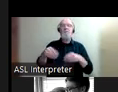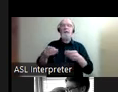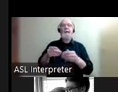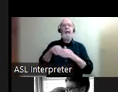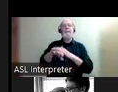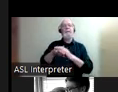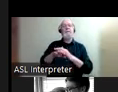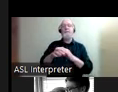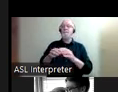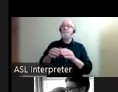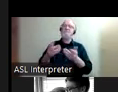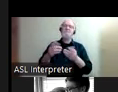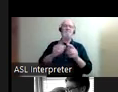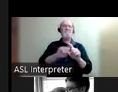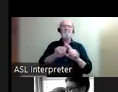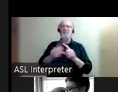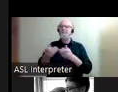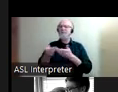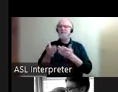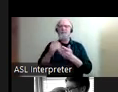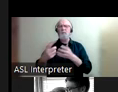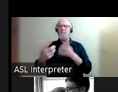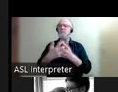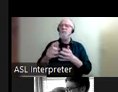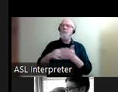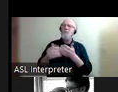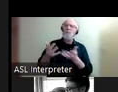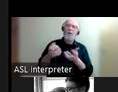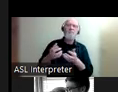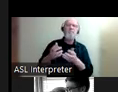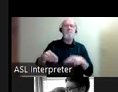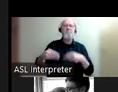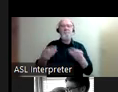range of library services that meet the needs of everyone in our province. So we